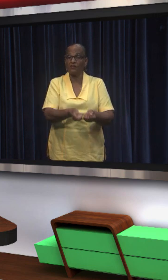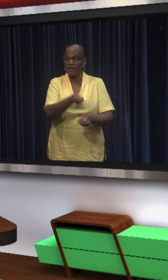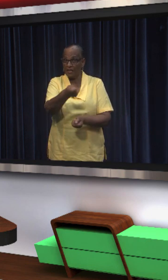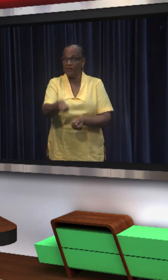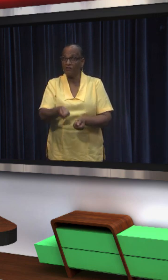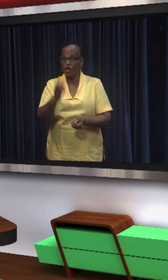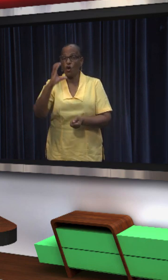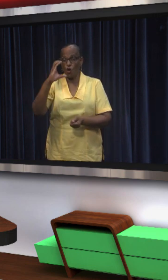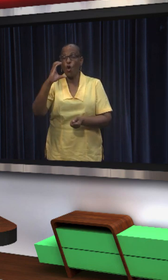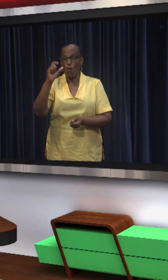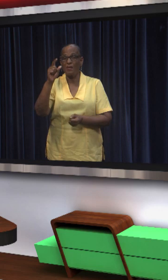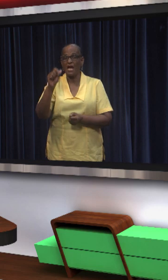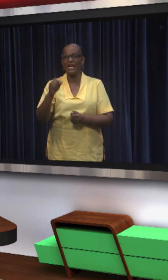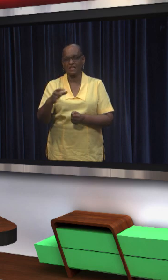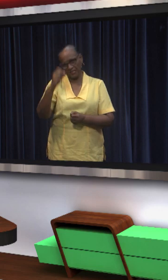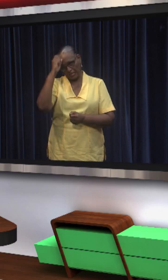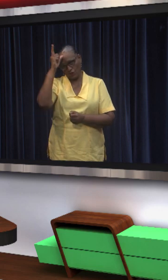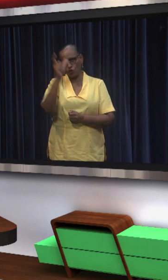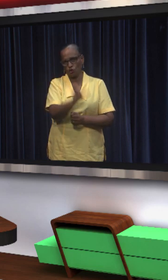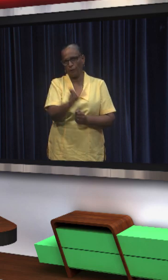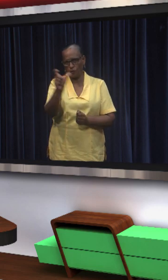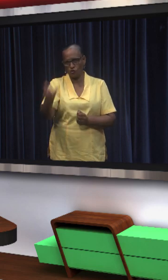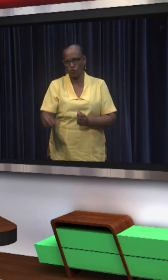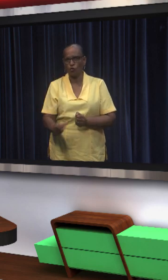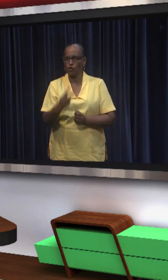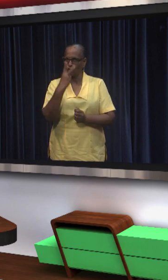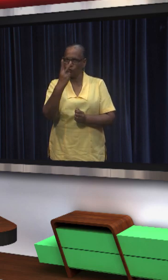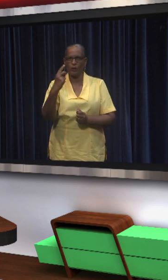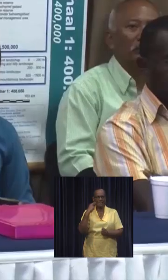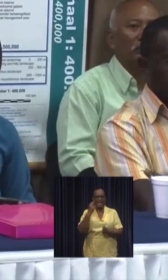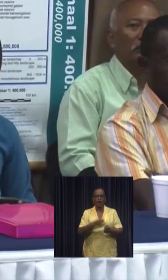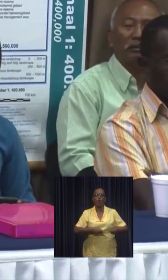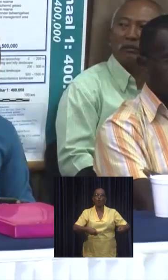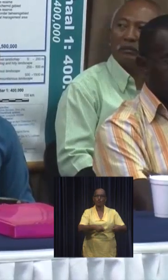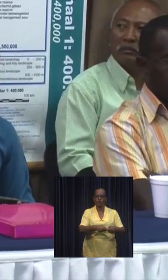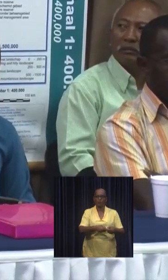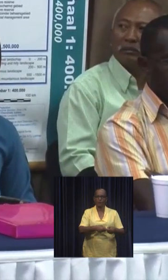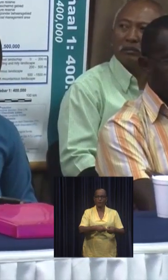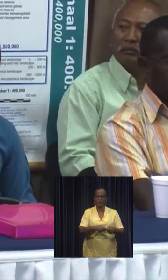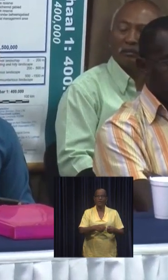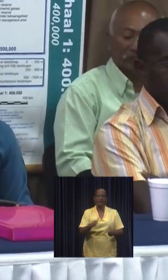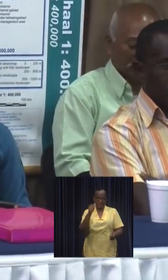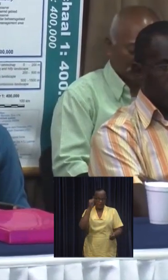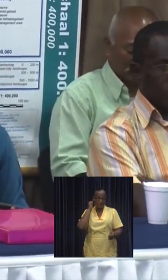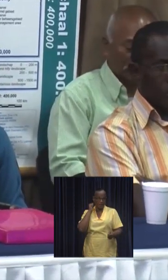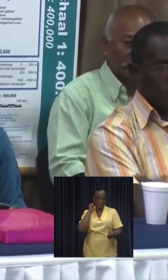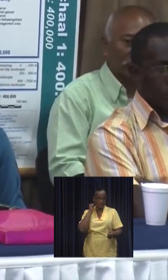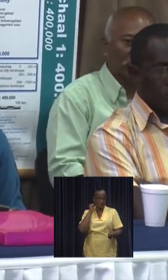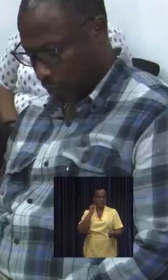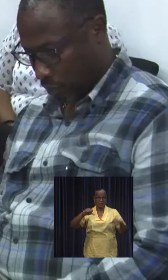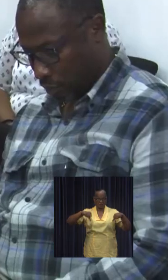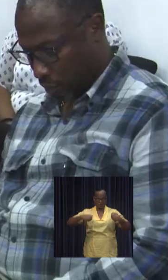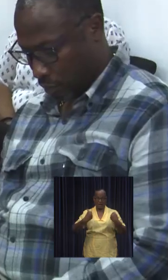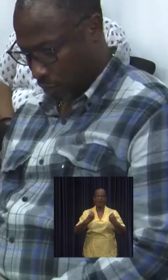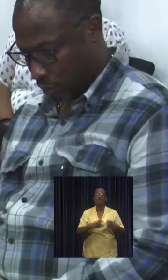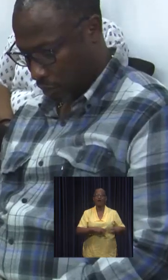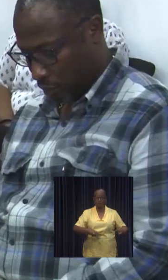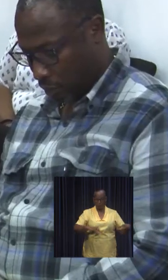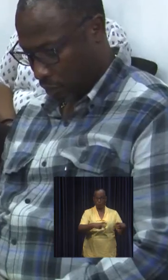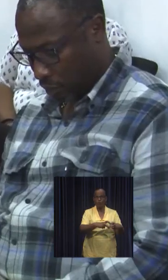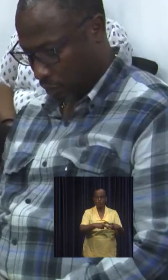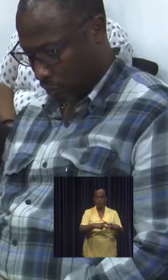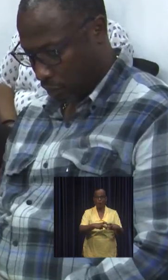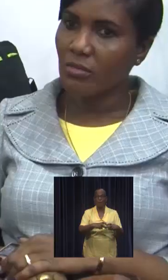are being offered by Colombian experts in a 2-day workshop. Yesterday, the kickoff of the workshop